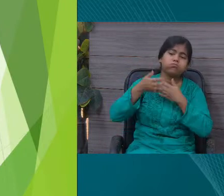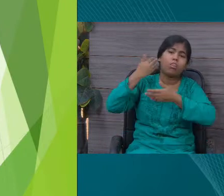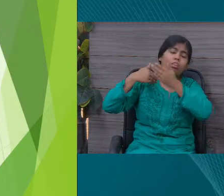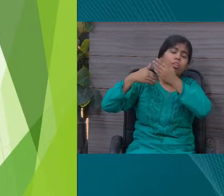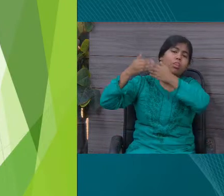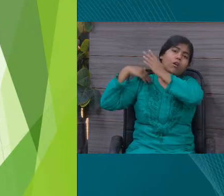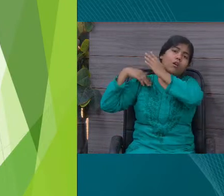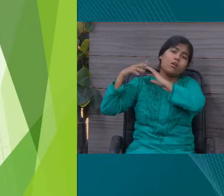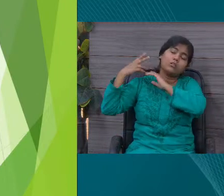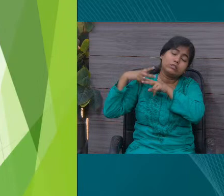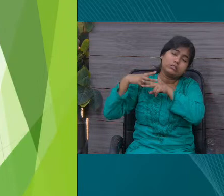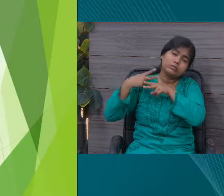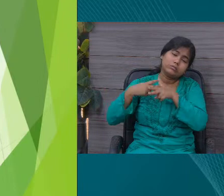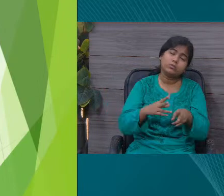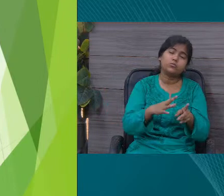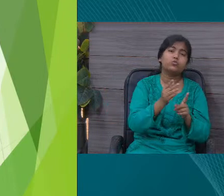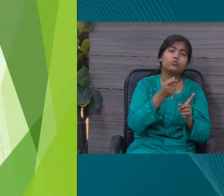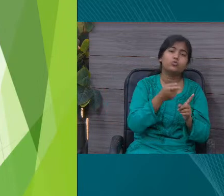true or false.